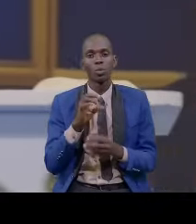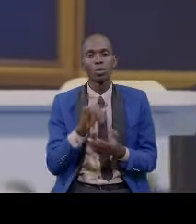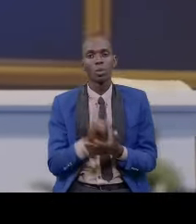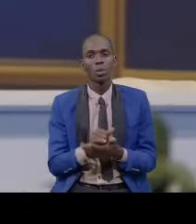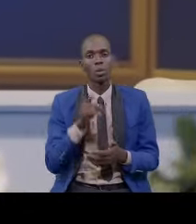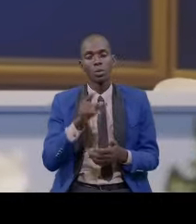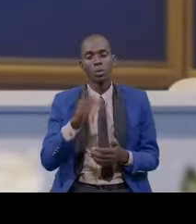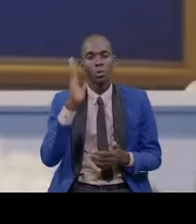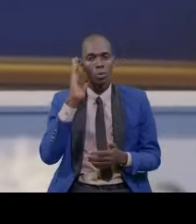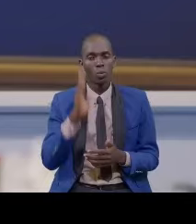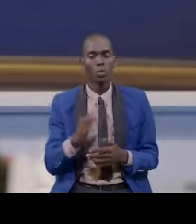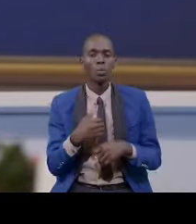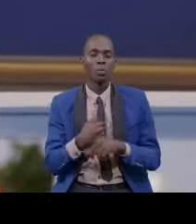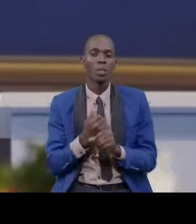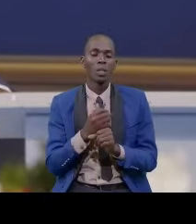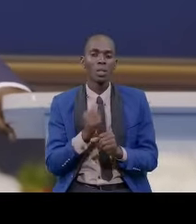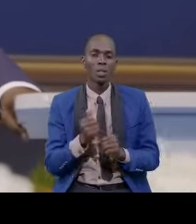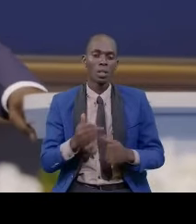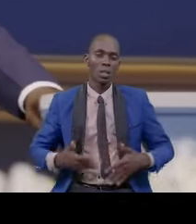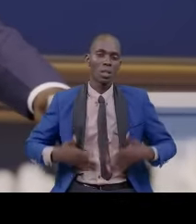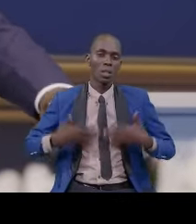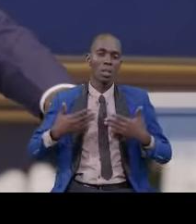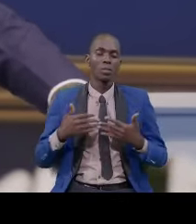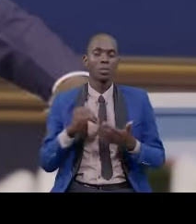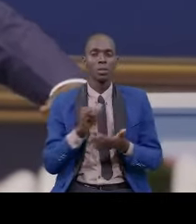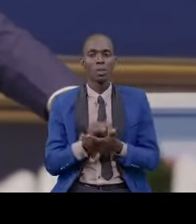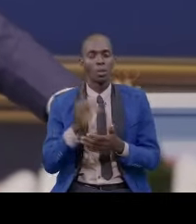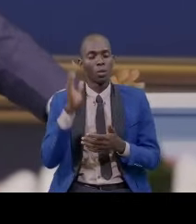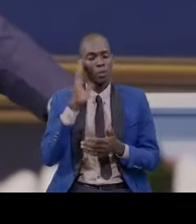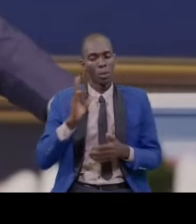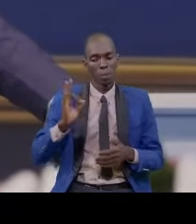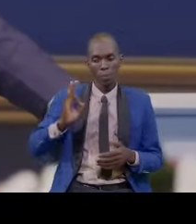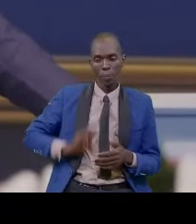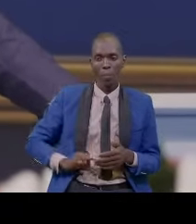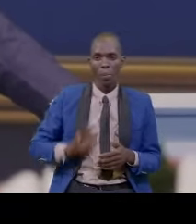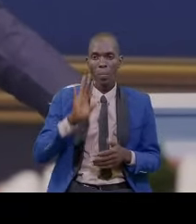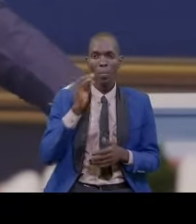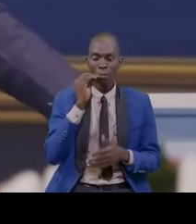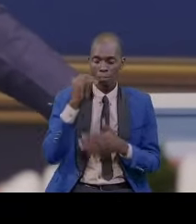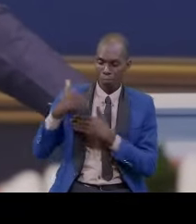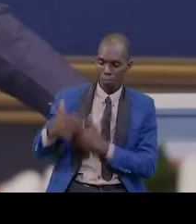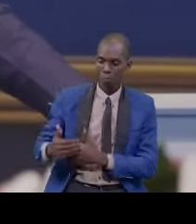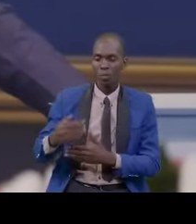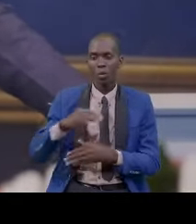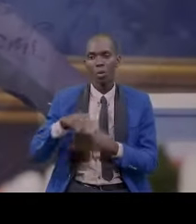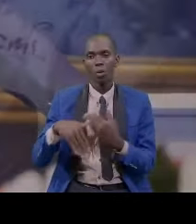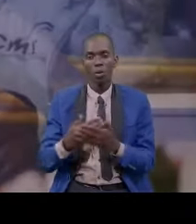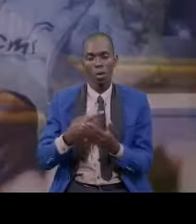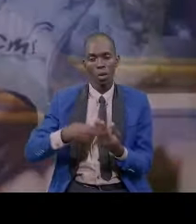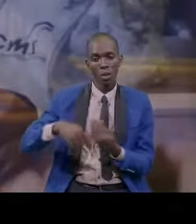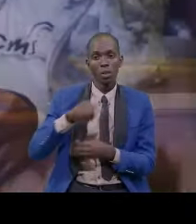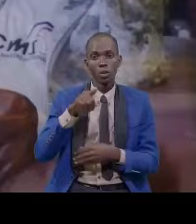life right now, and we won't be able to discuss issues. You know, we can't discuss doctrine, we can't discuss Bible, we can't